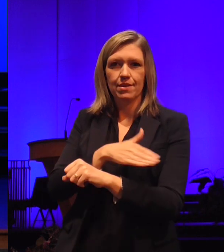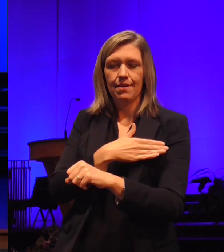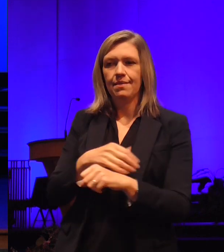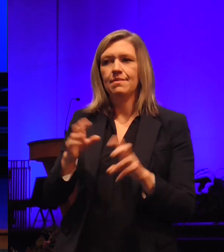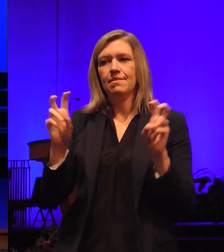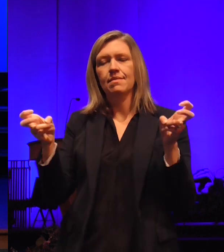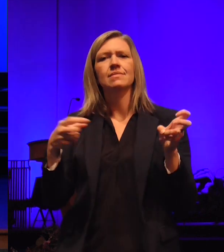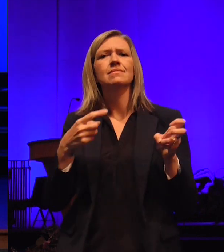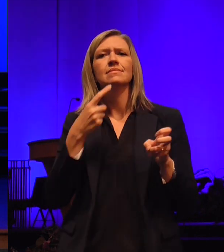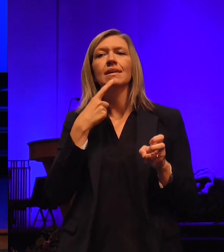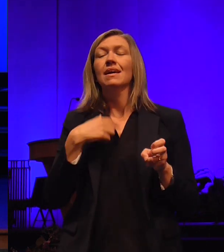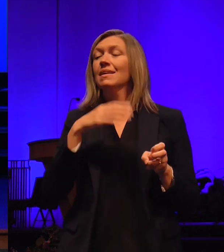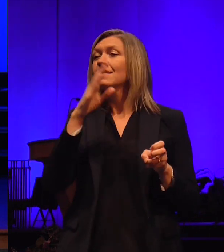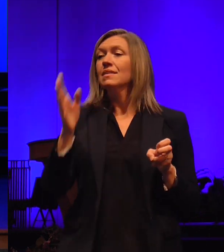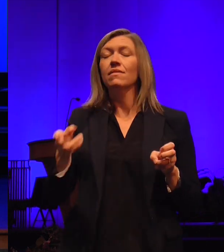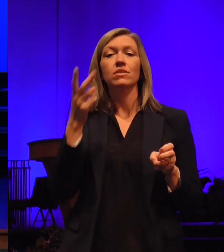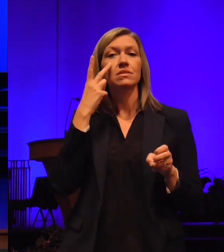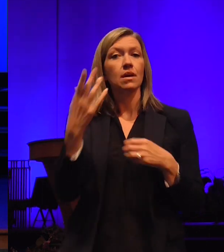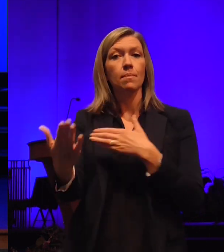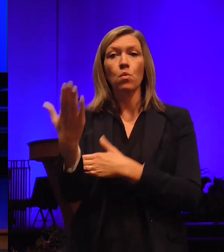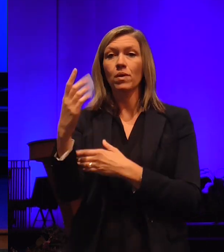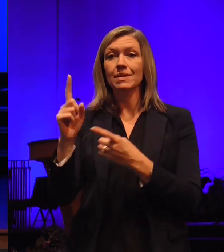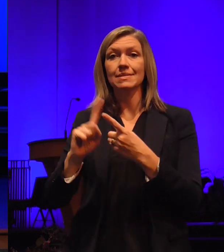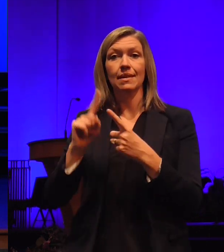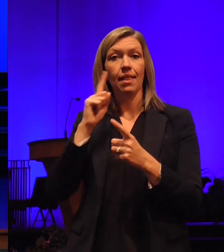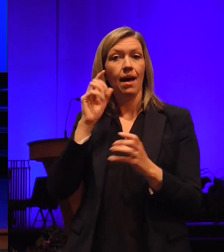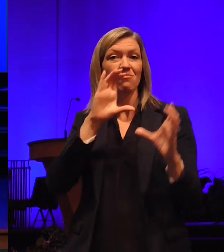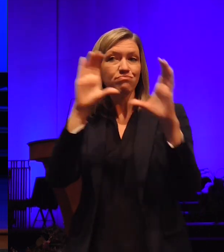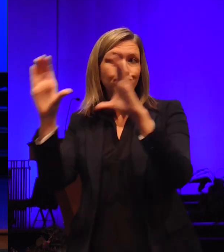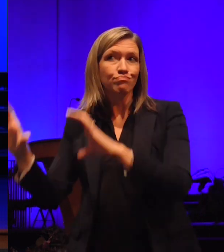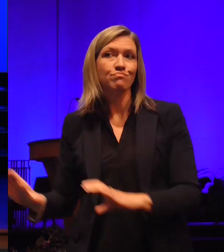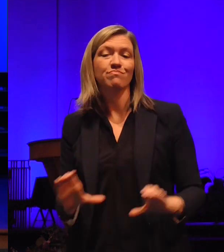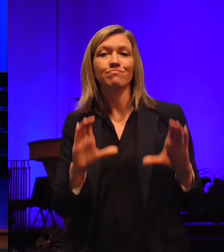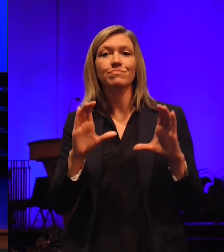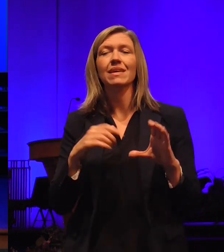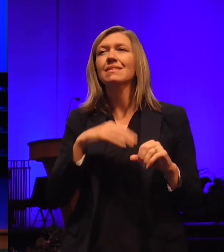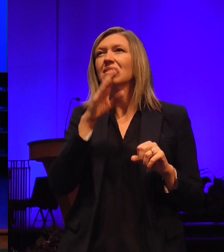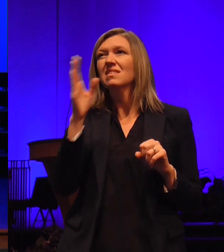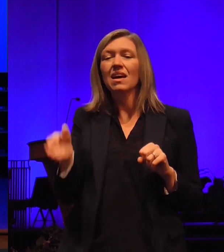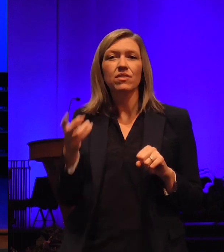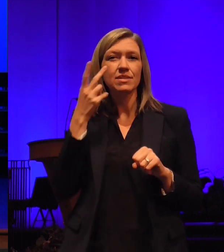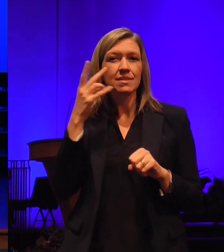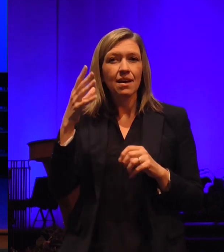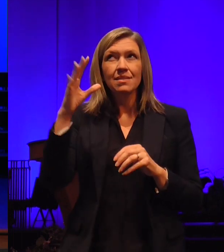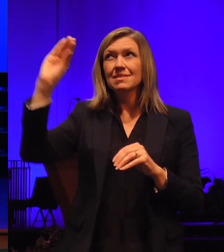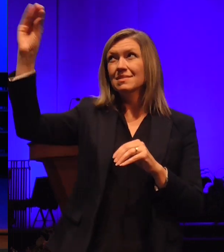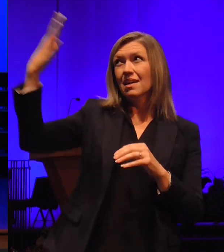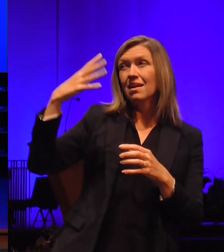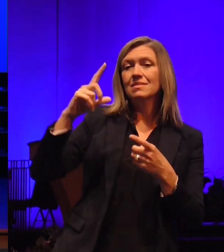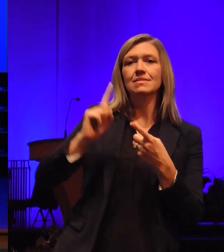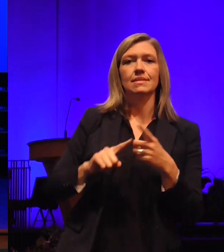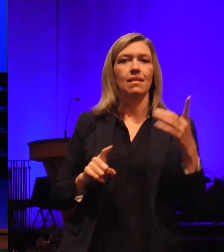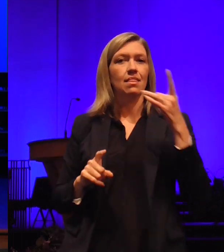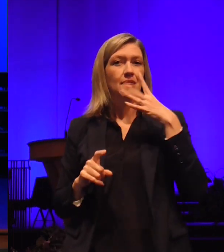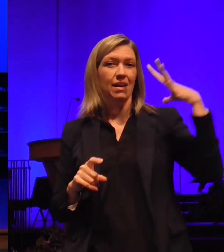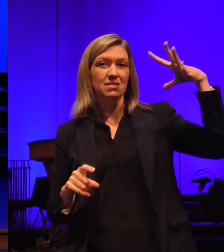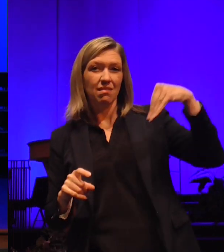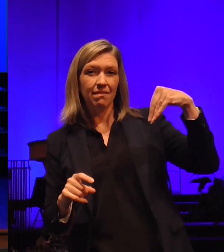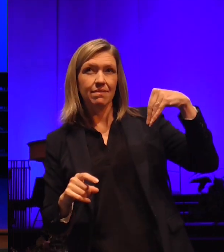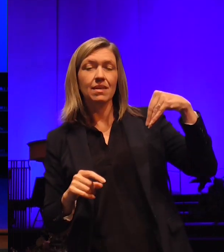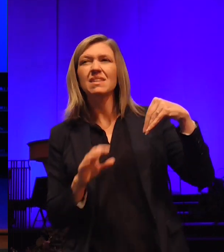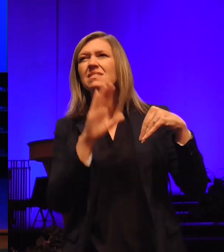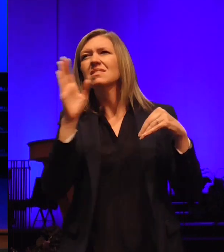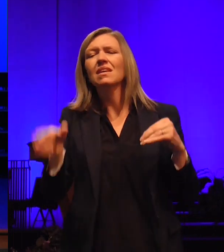the morning till I stayed up all night. I never saw the sunshine till you turned out the light. I never saw my